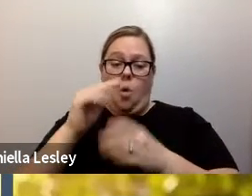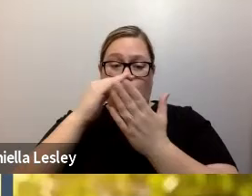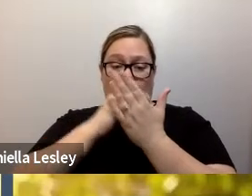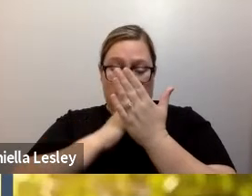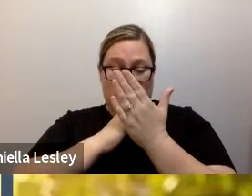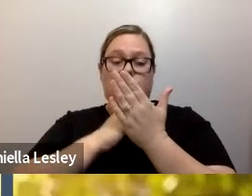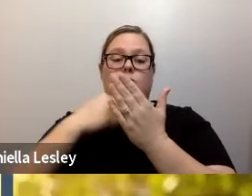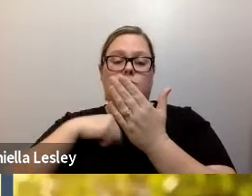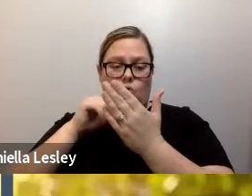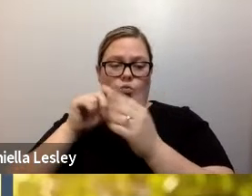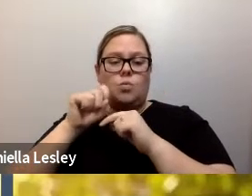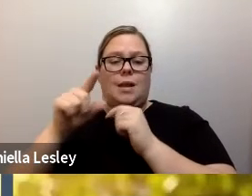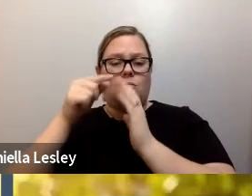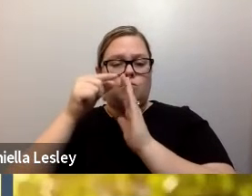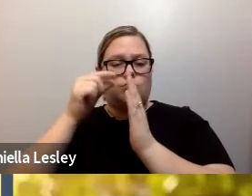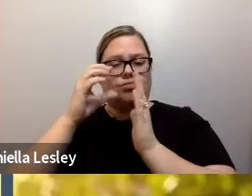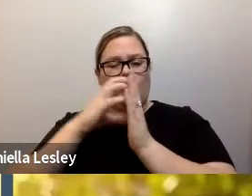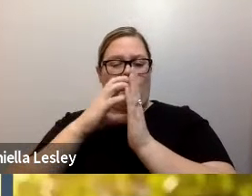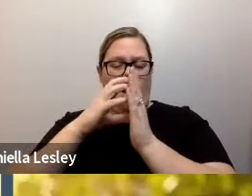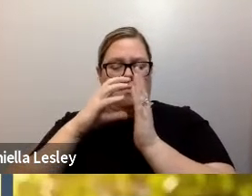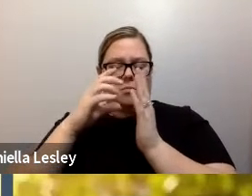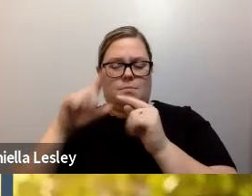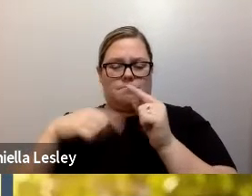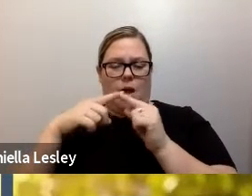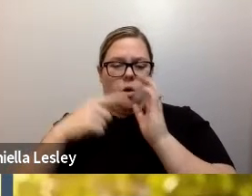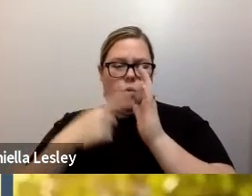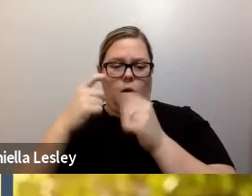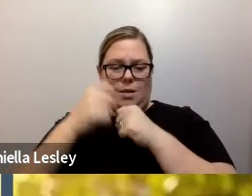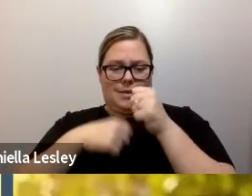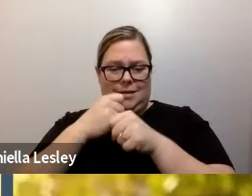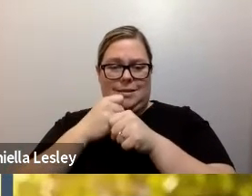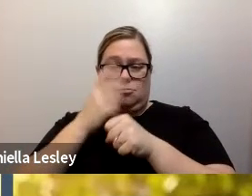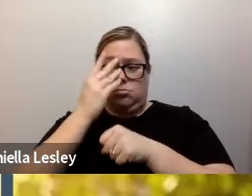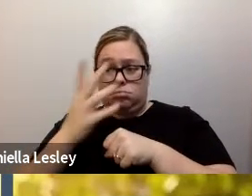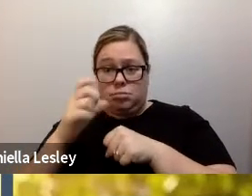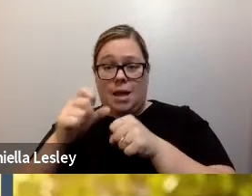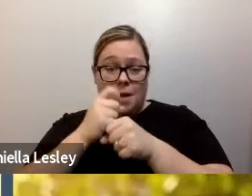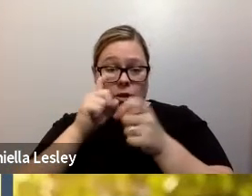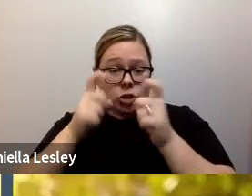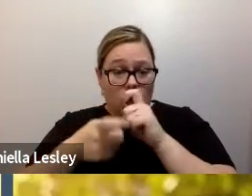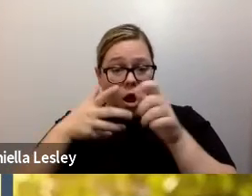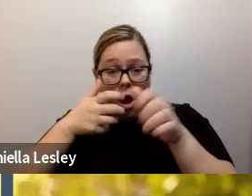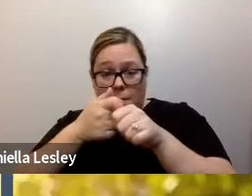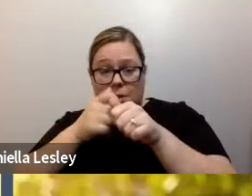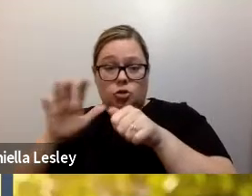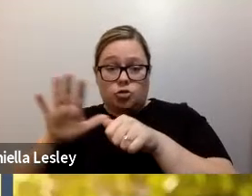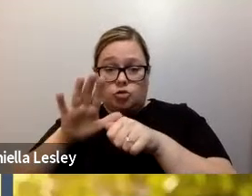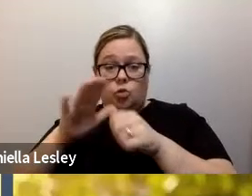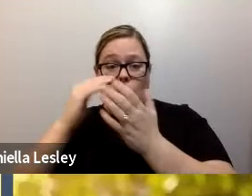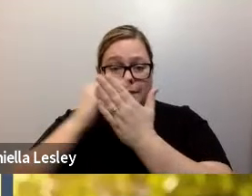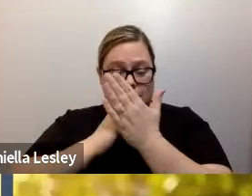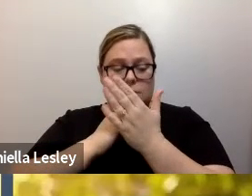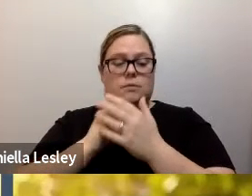a prompt about once a year to the organizations to be able to make any changes or updates to their directory